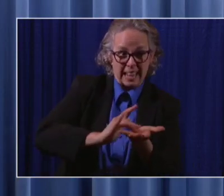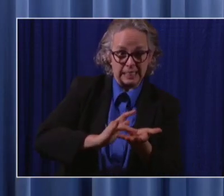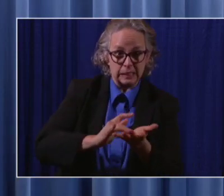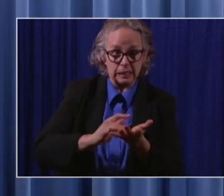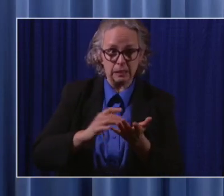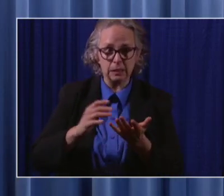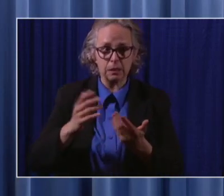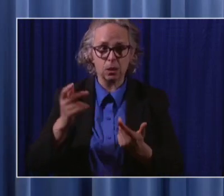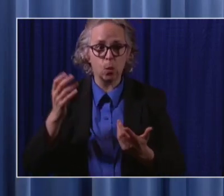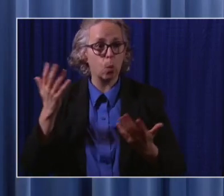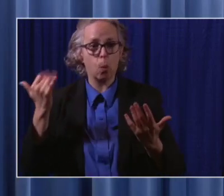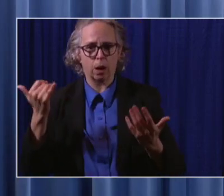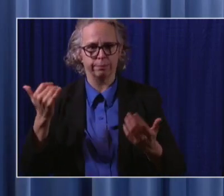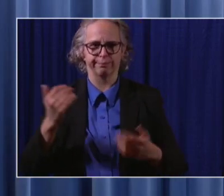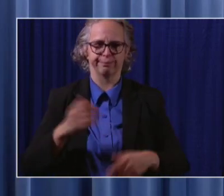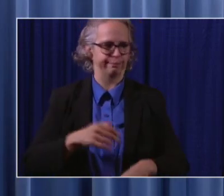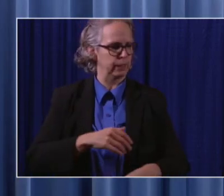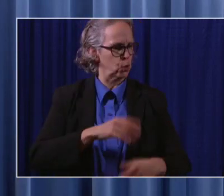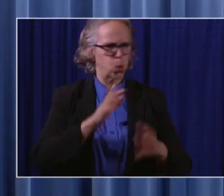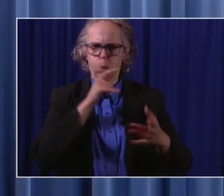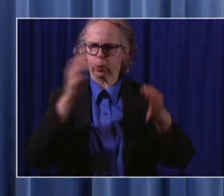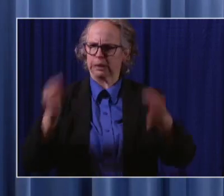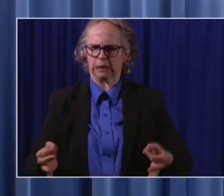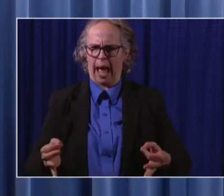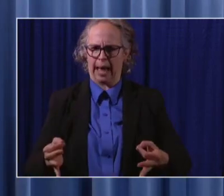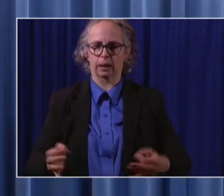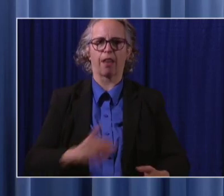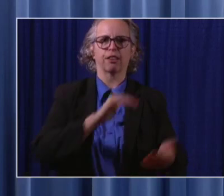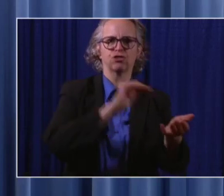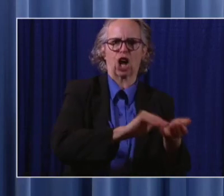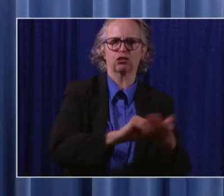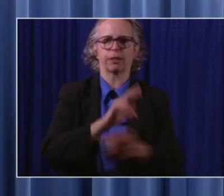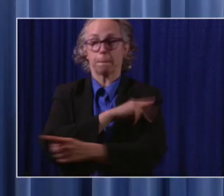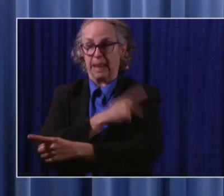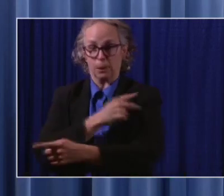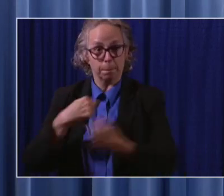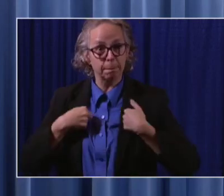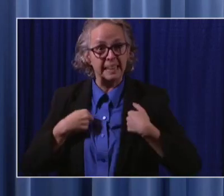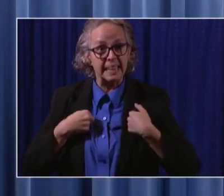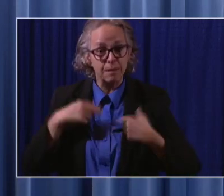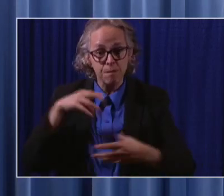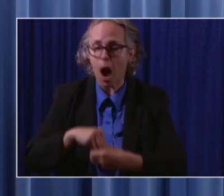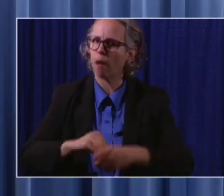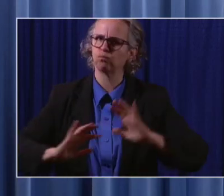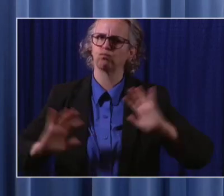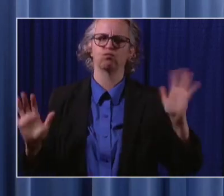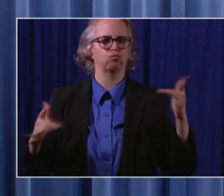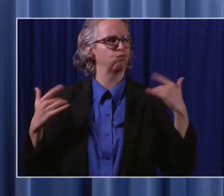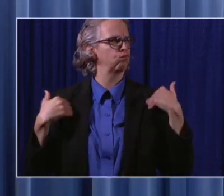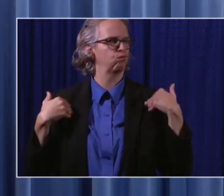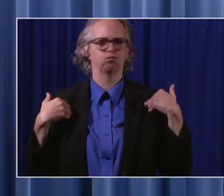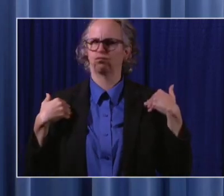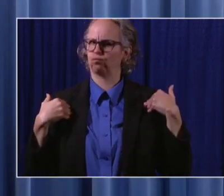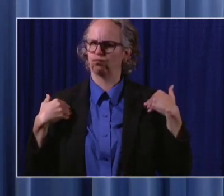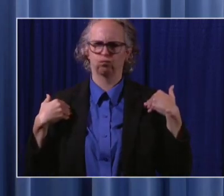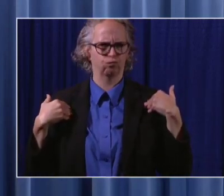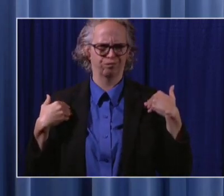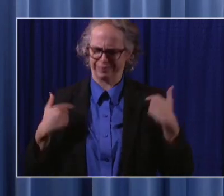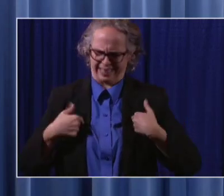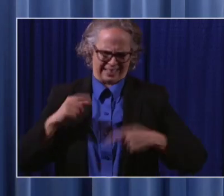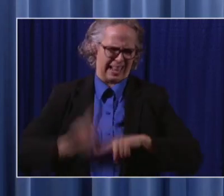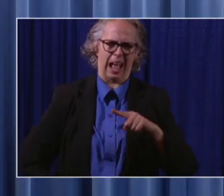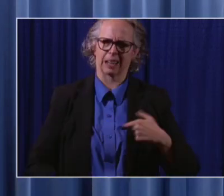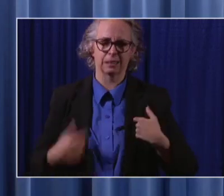So again, I'm not taking a position on that. It's certainly beyond my expertise, but I